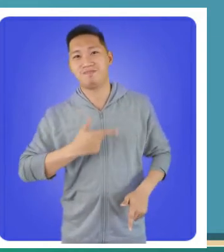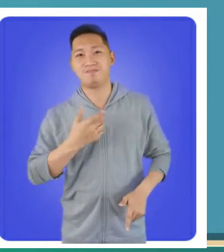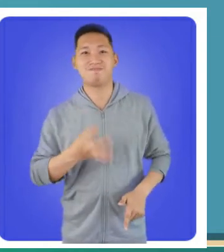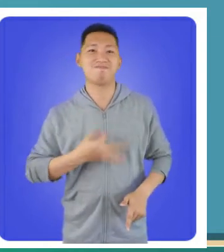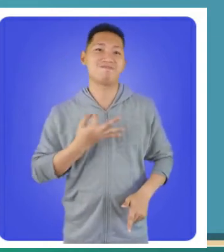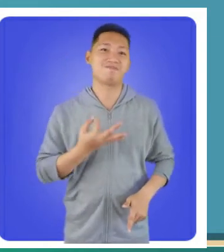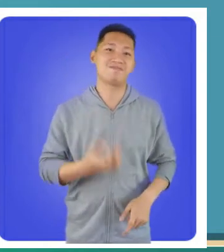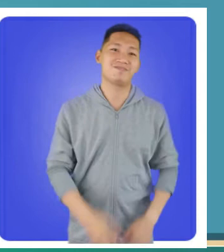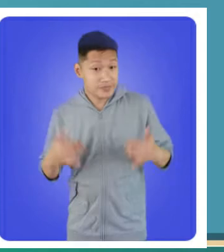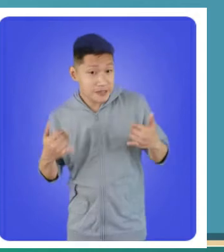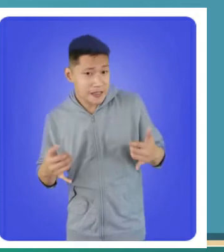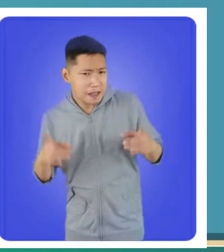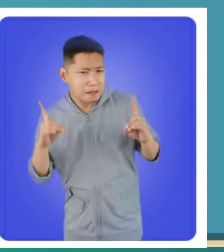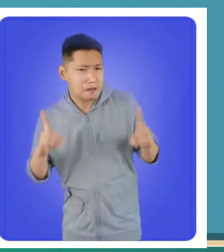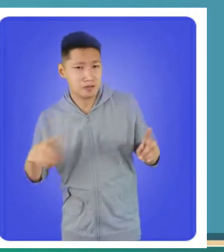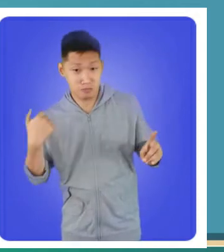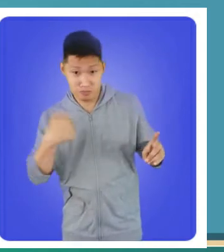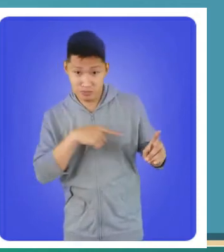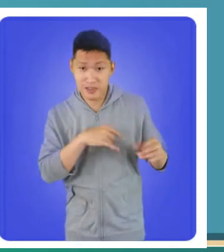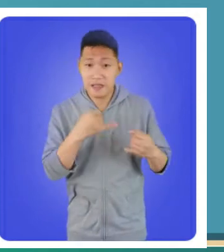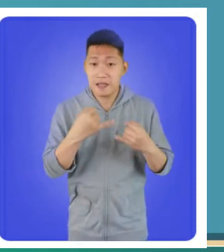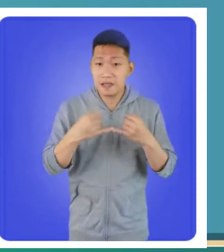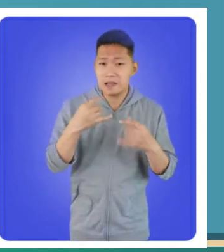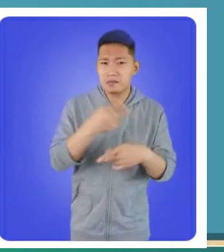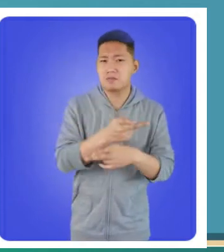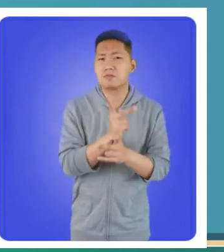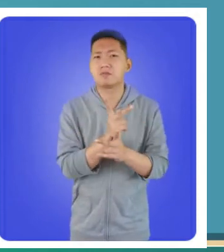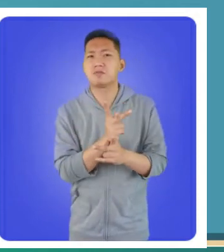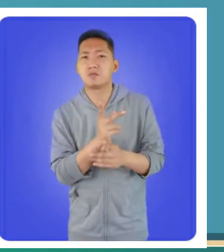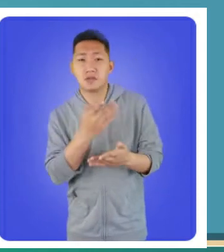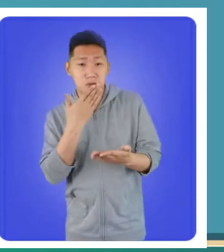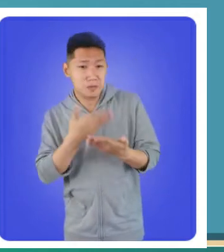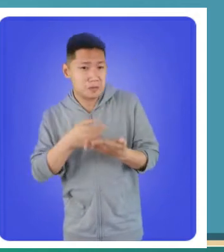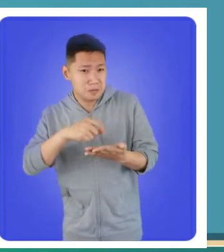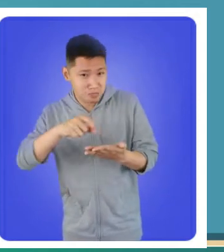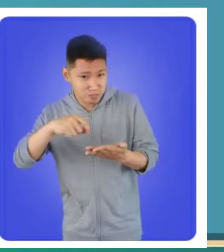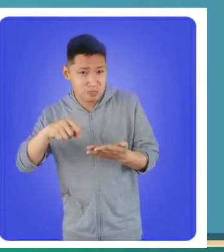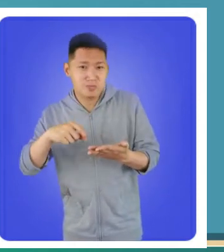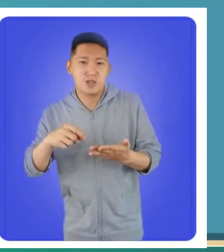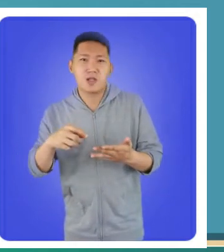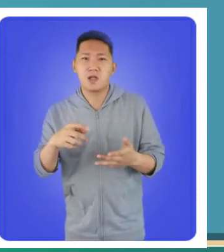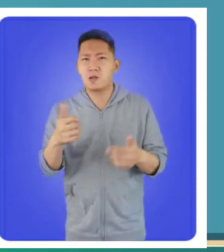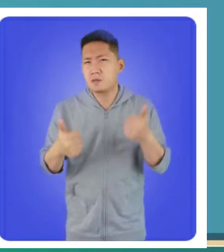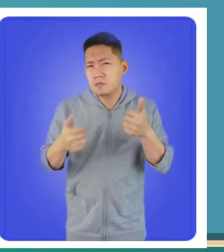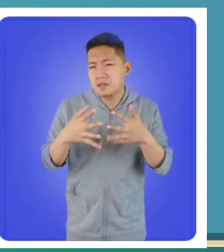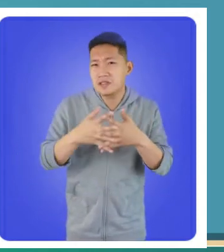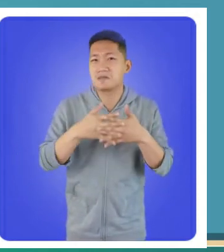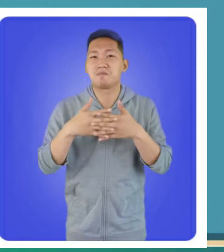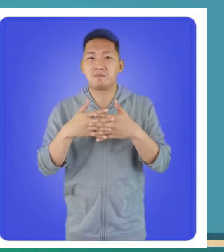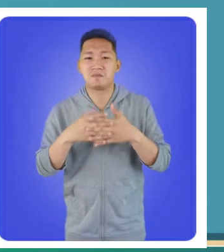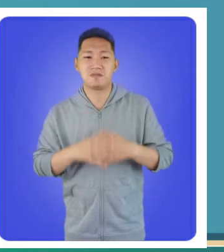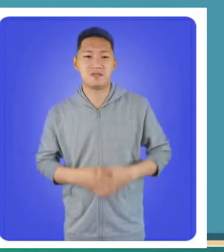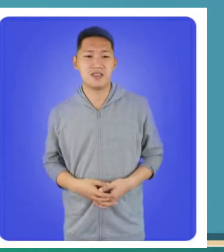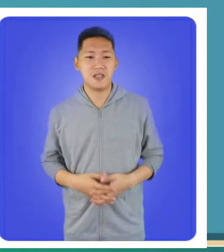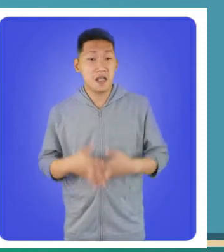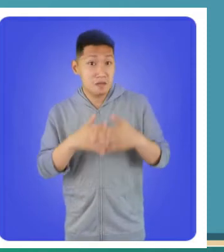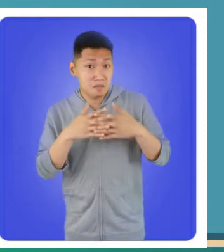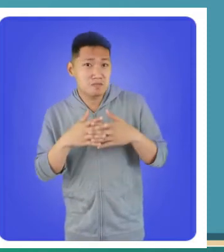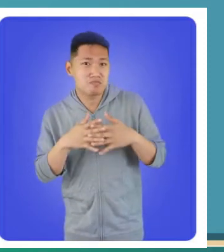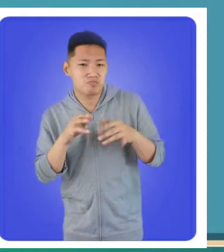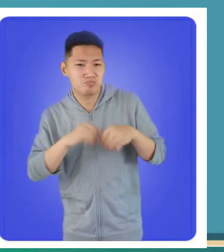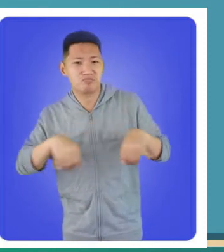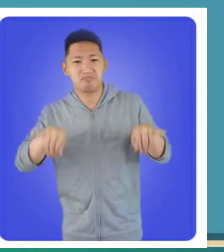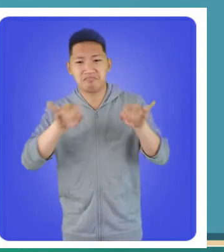And so, we're down with the last property of a well-written text, which is mechanics. Mechanics